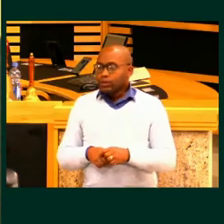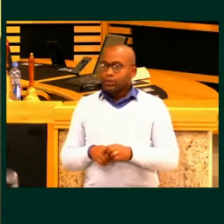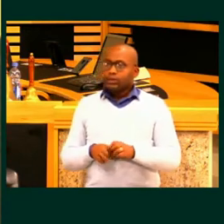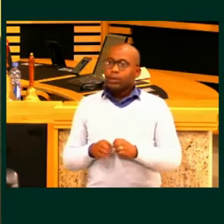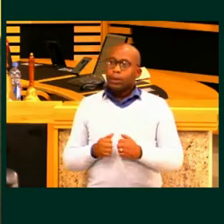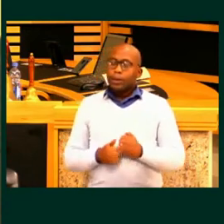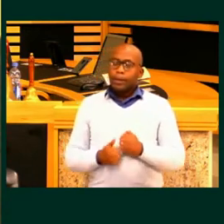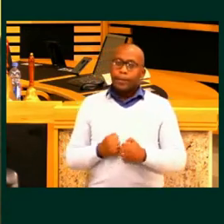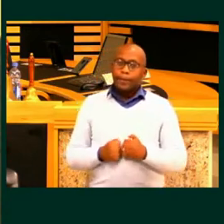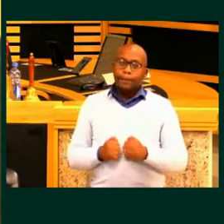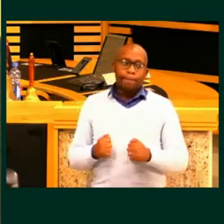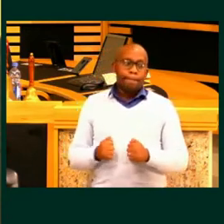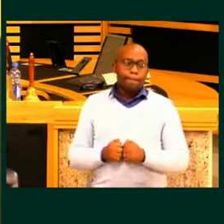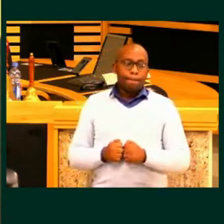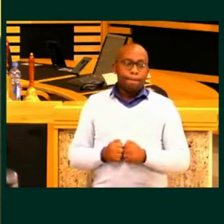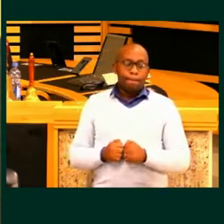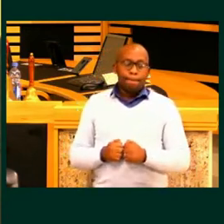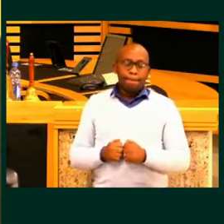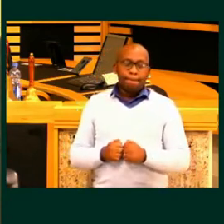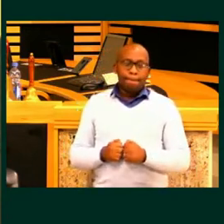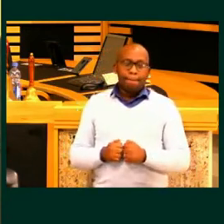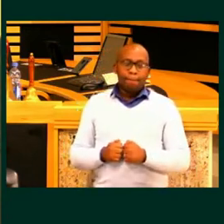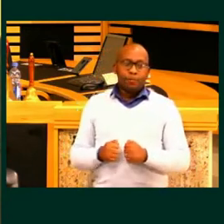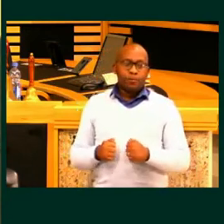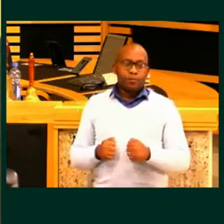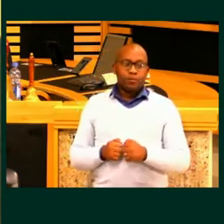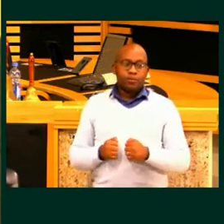on just to